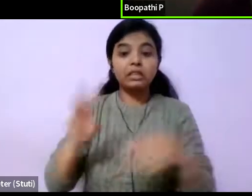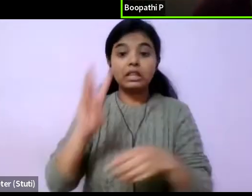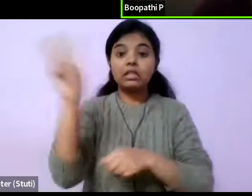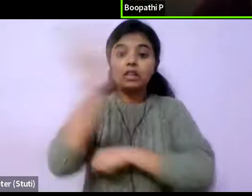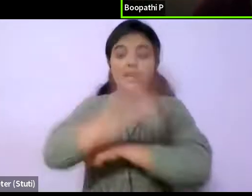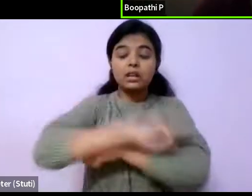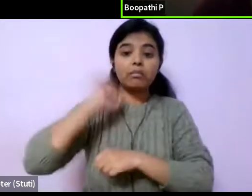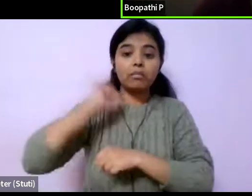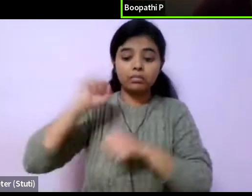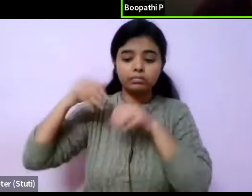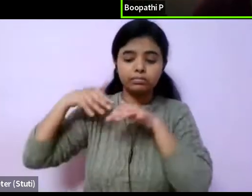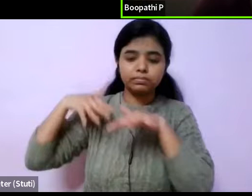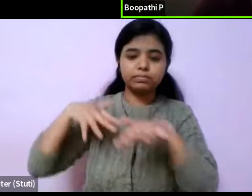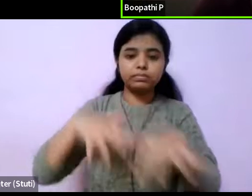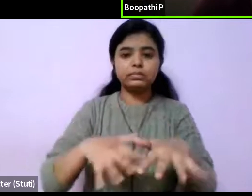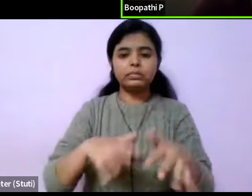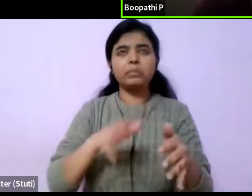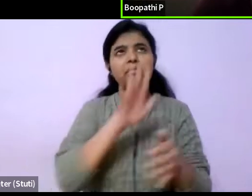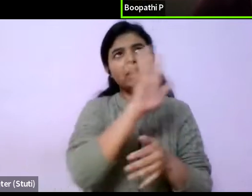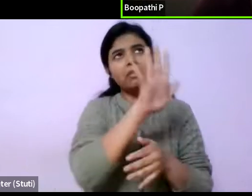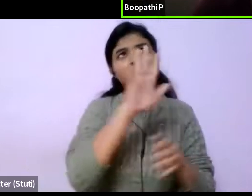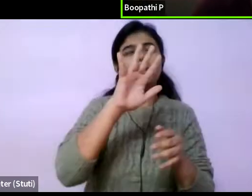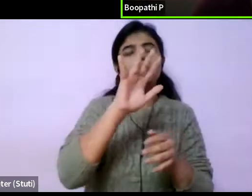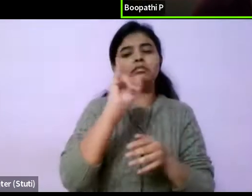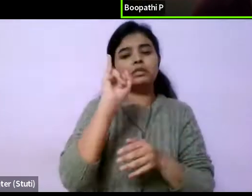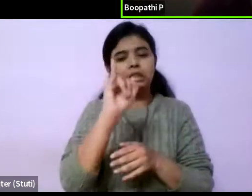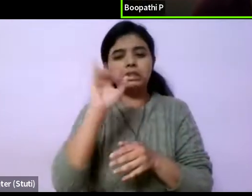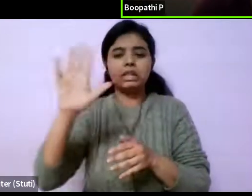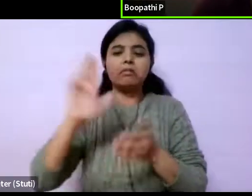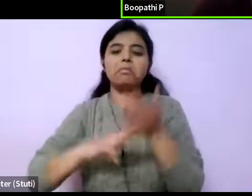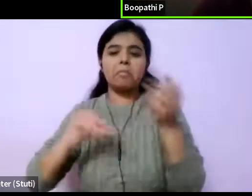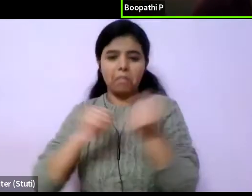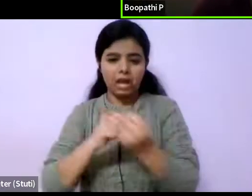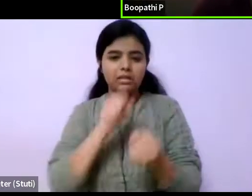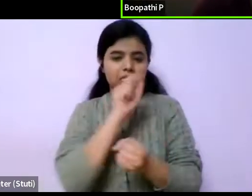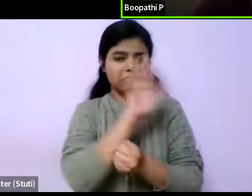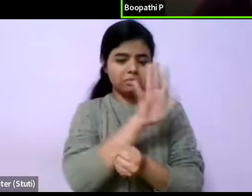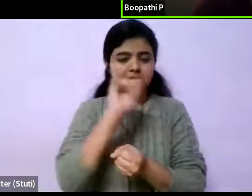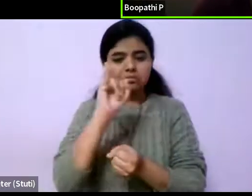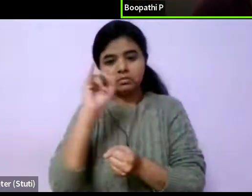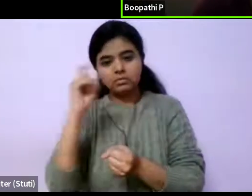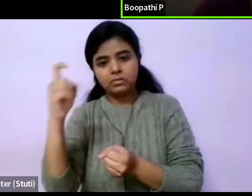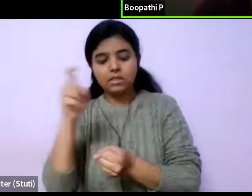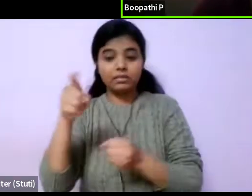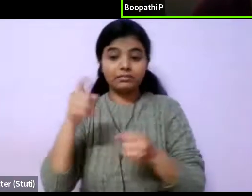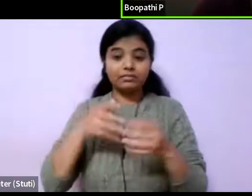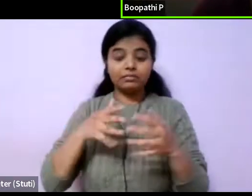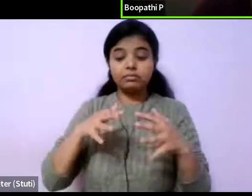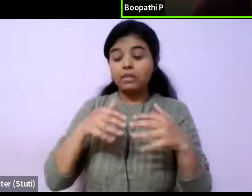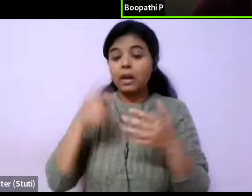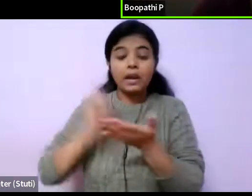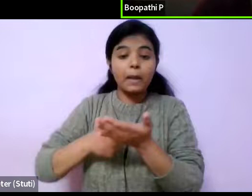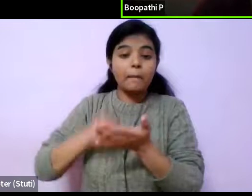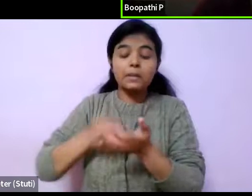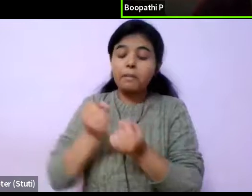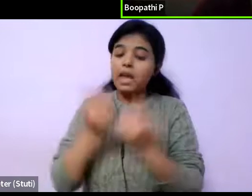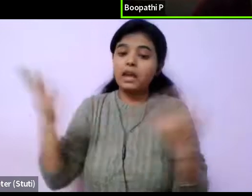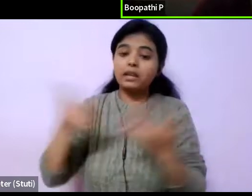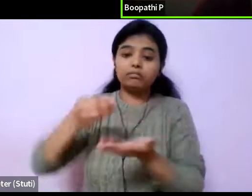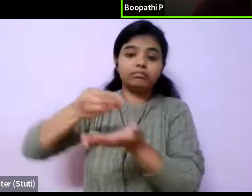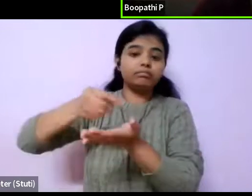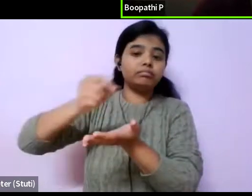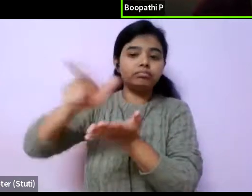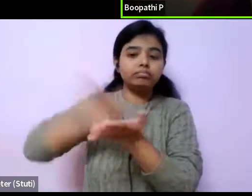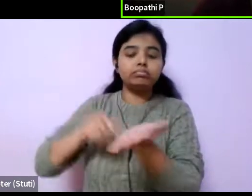is March 5, 6, and 7, 3 days, and they handed over him a lot of demands. Though